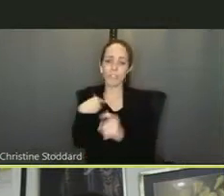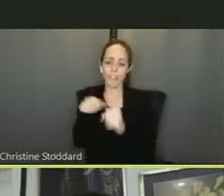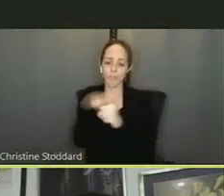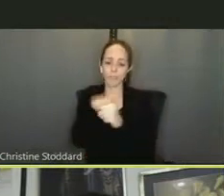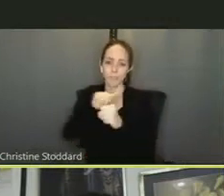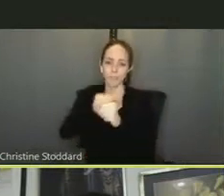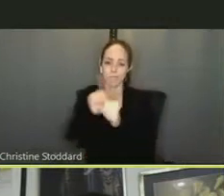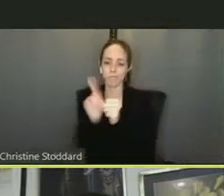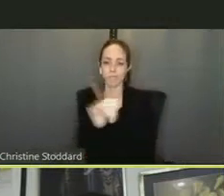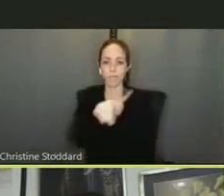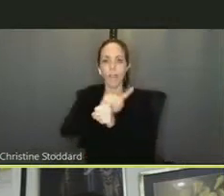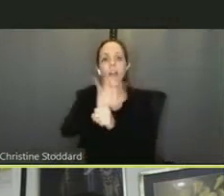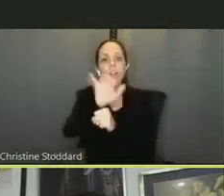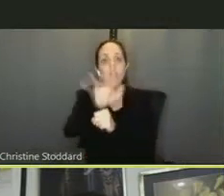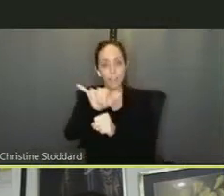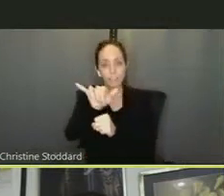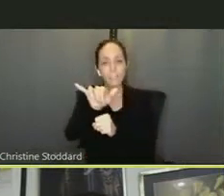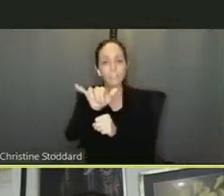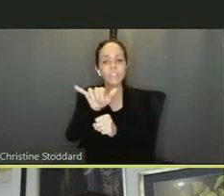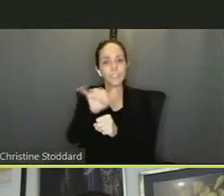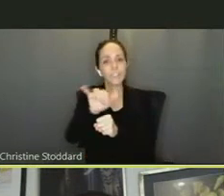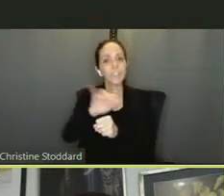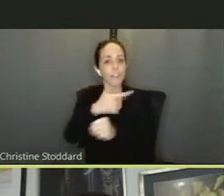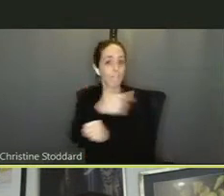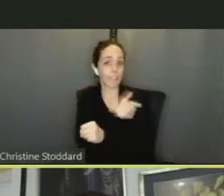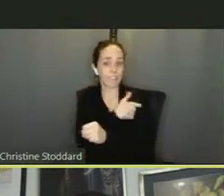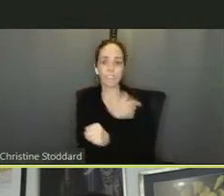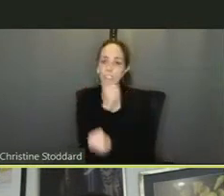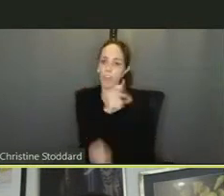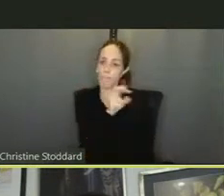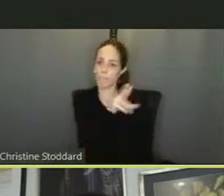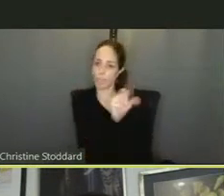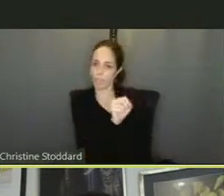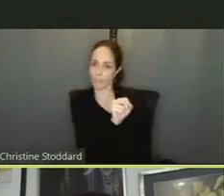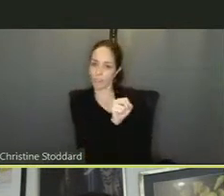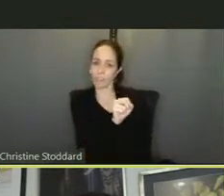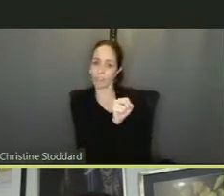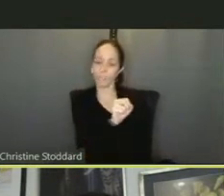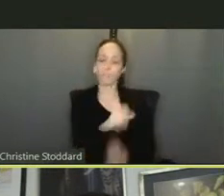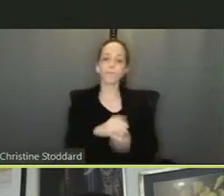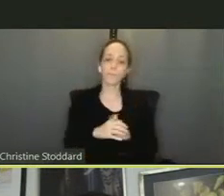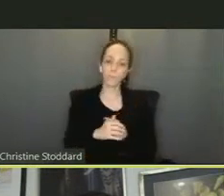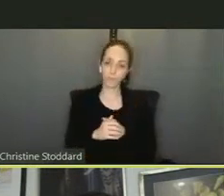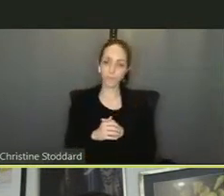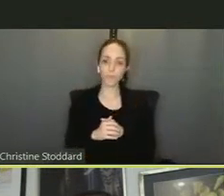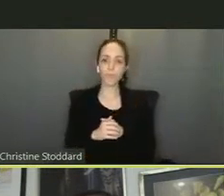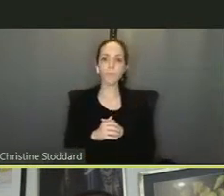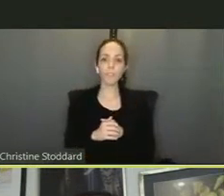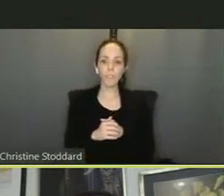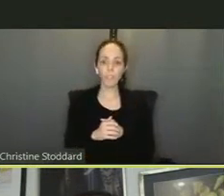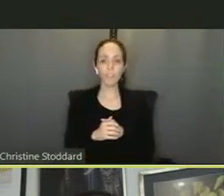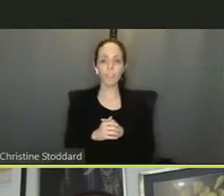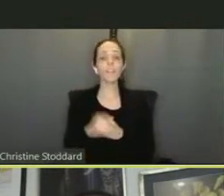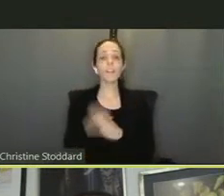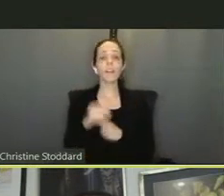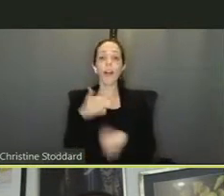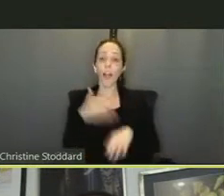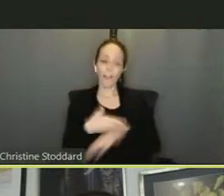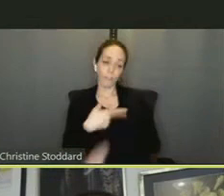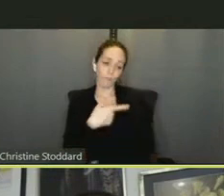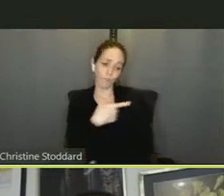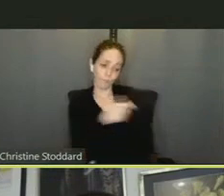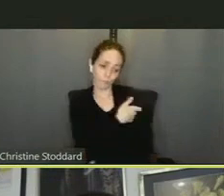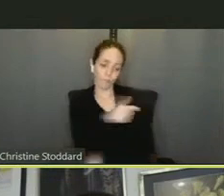That fatigue that some people might think is COVID, again, that's just your immune system responding. It's working really hard to create all